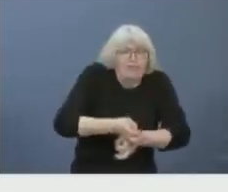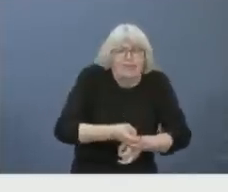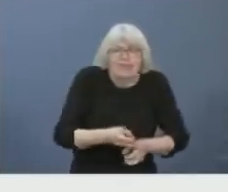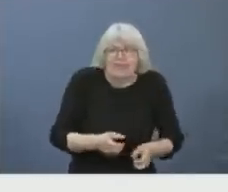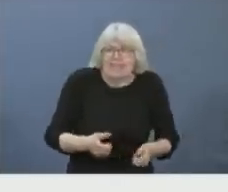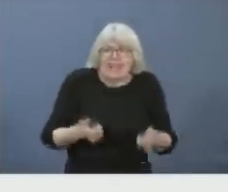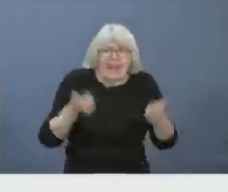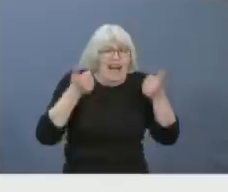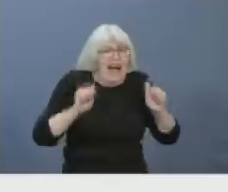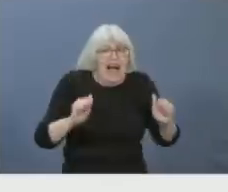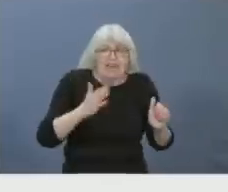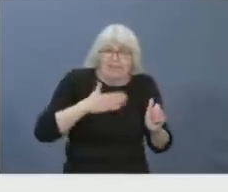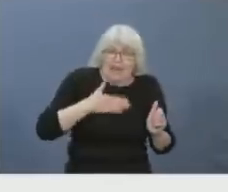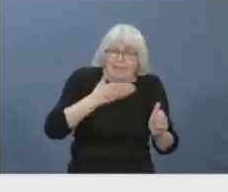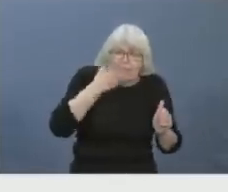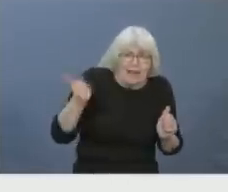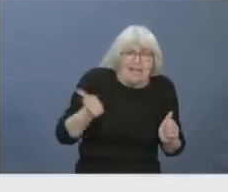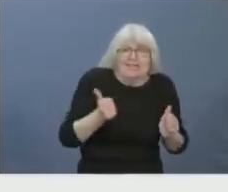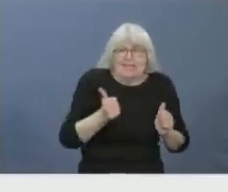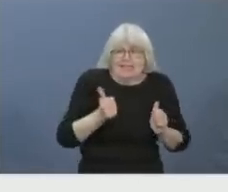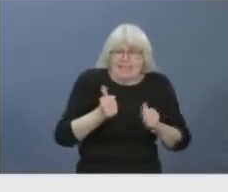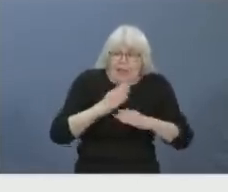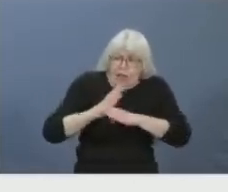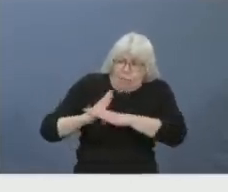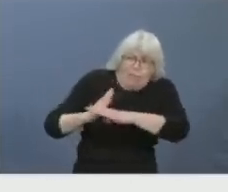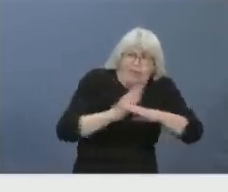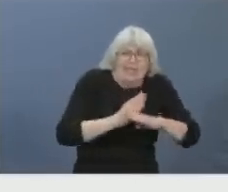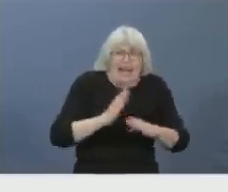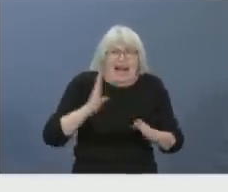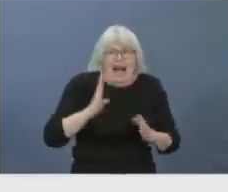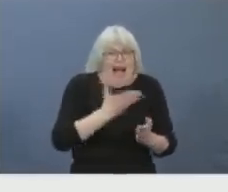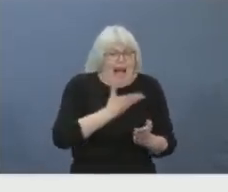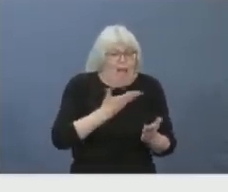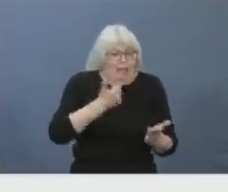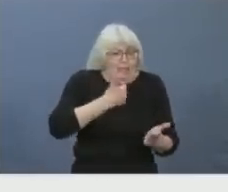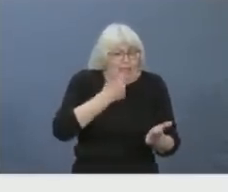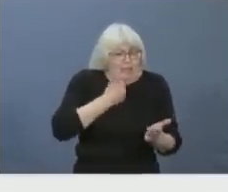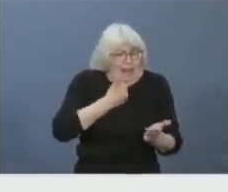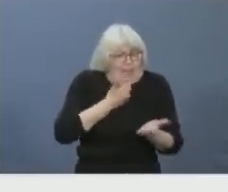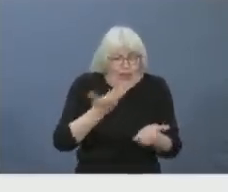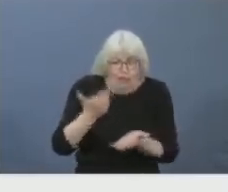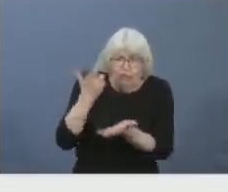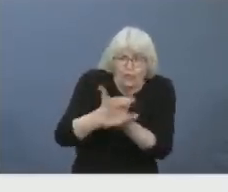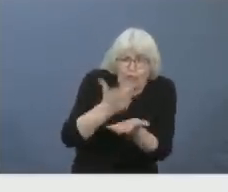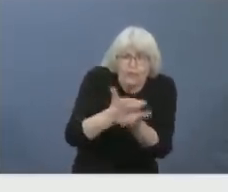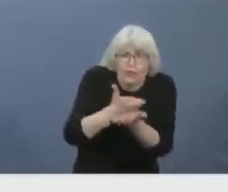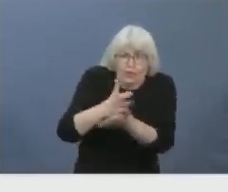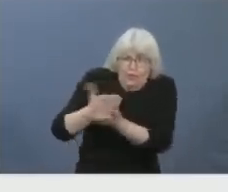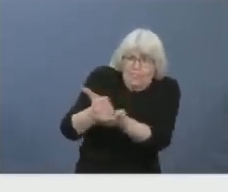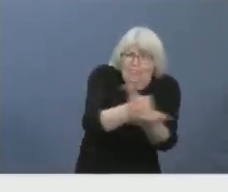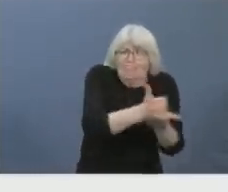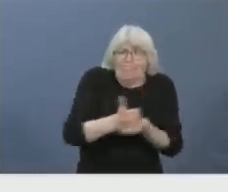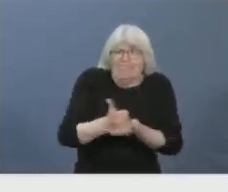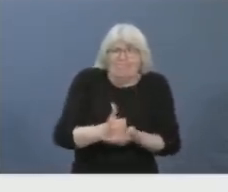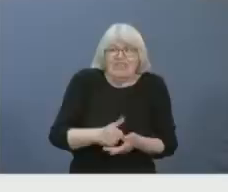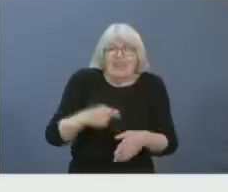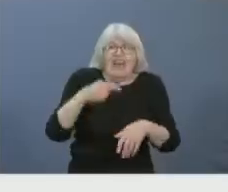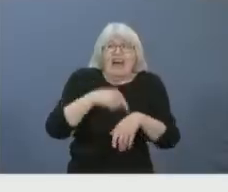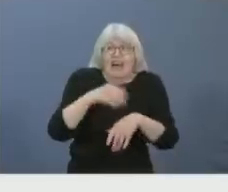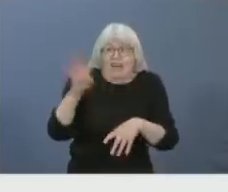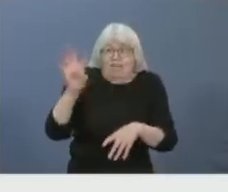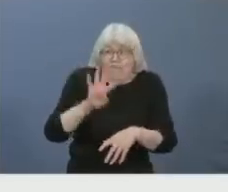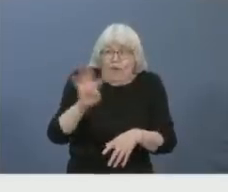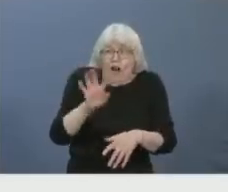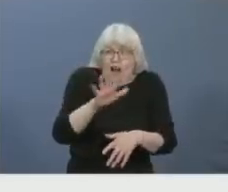do to protect our resources. That's why, effective at 4 p.m. today, all travel and activity within Nova